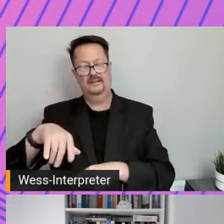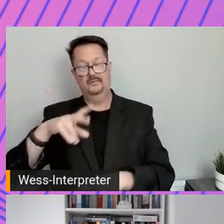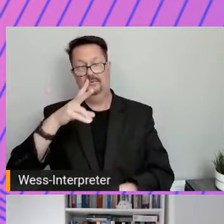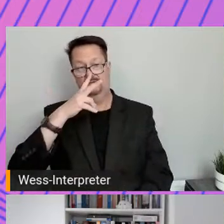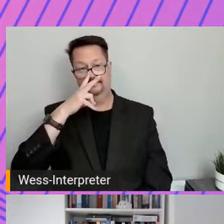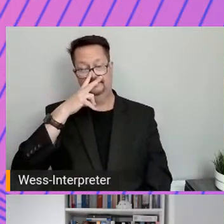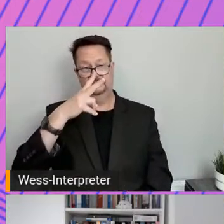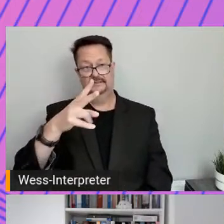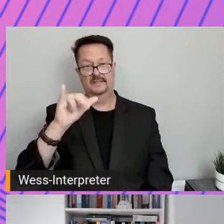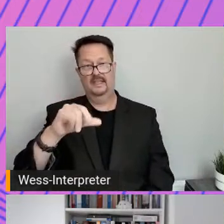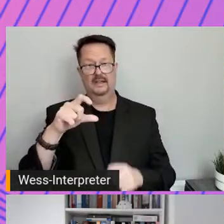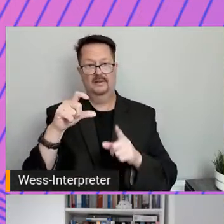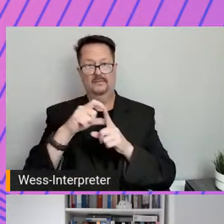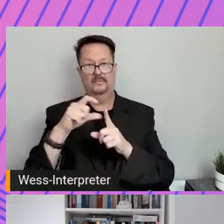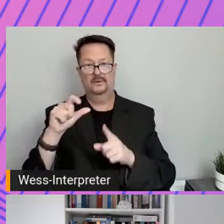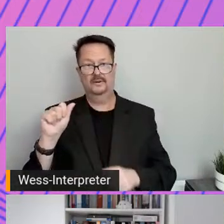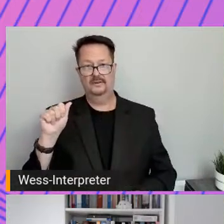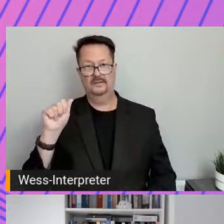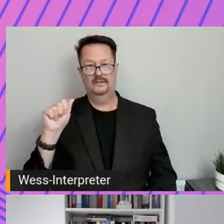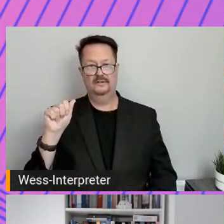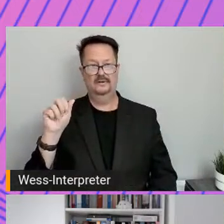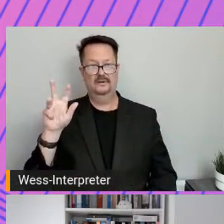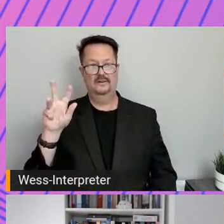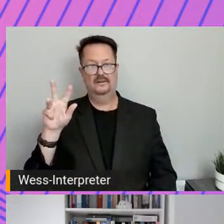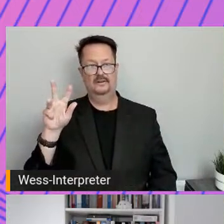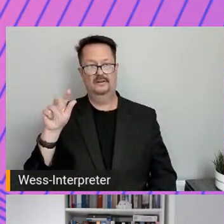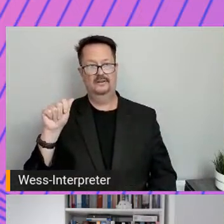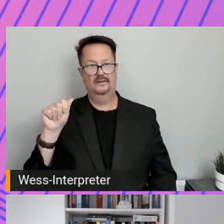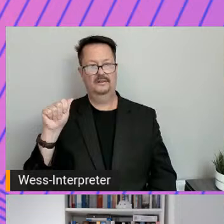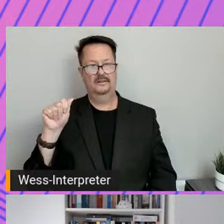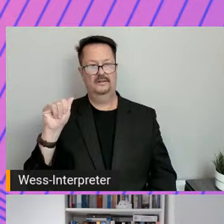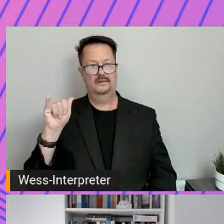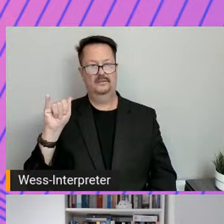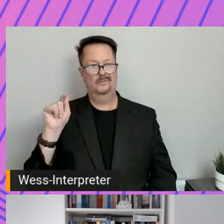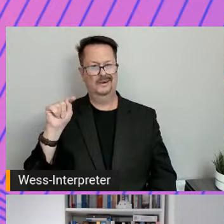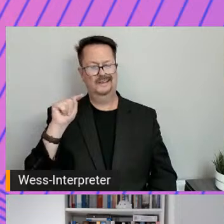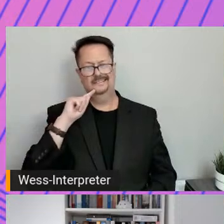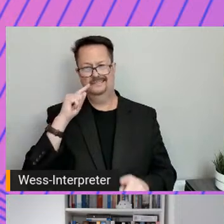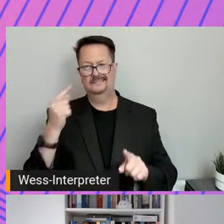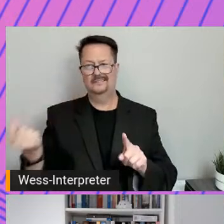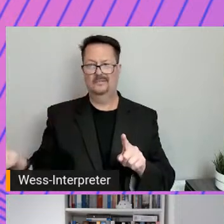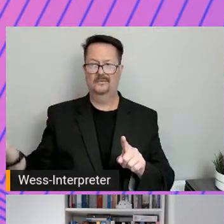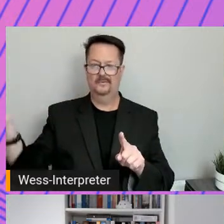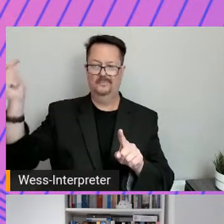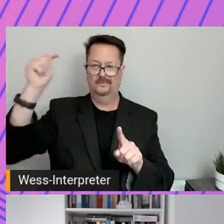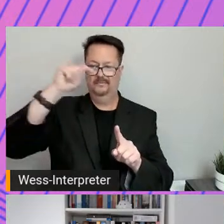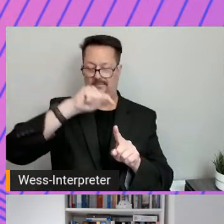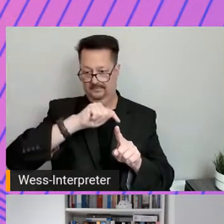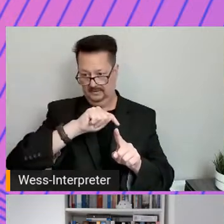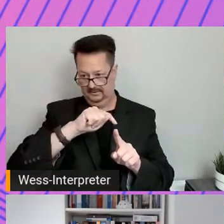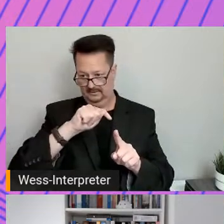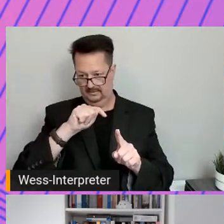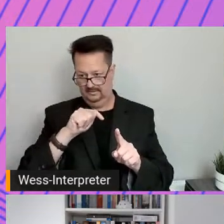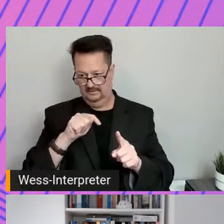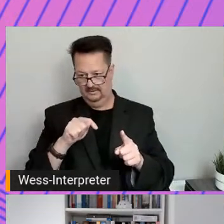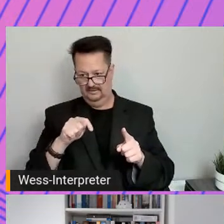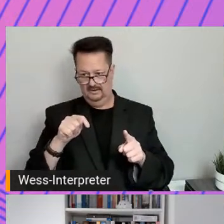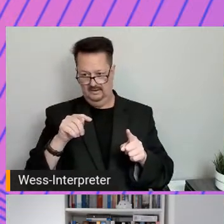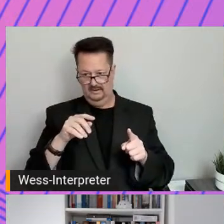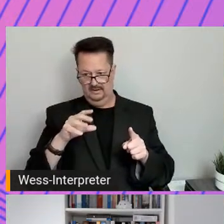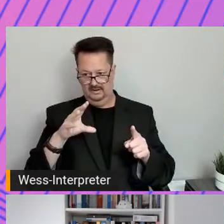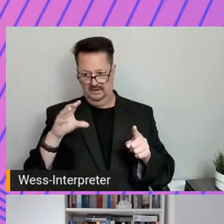time we see that word await, what that is saying is go back to the event loop and break up the flow of this function